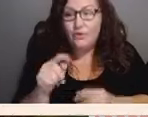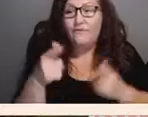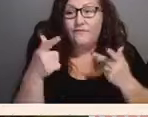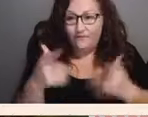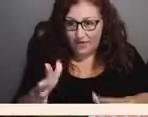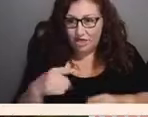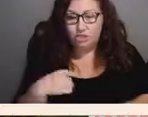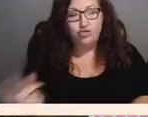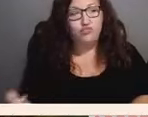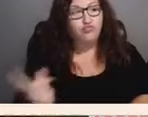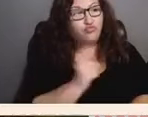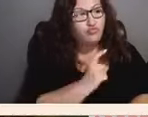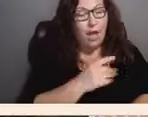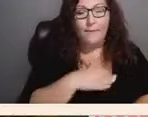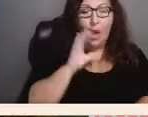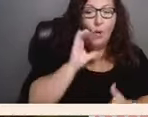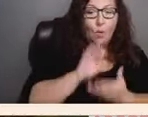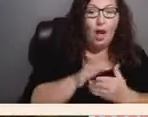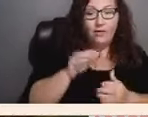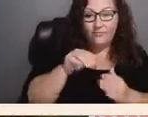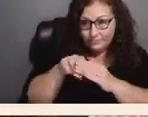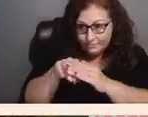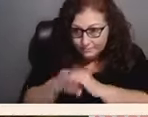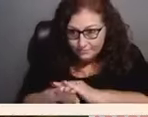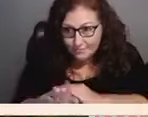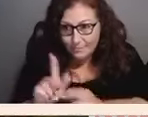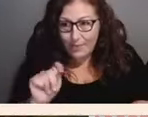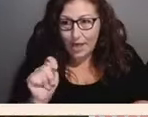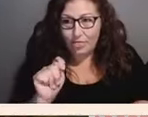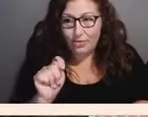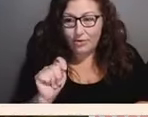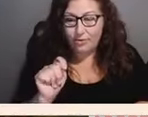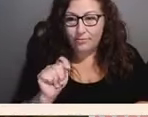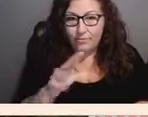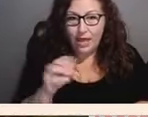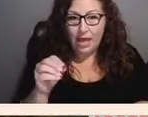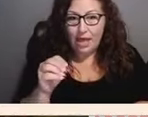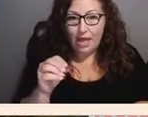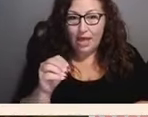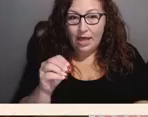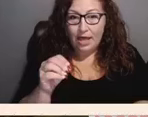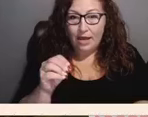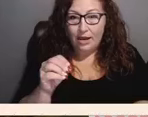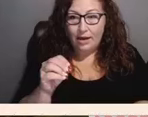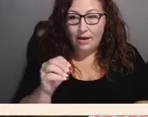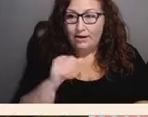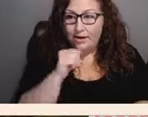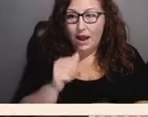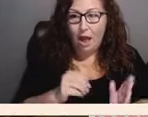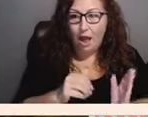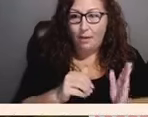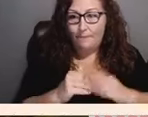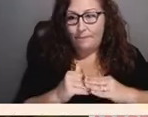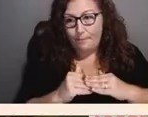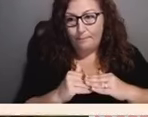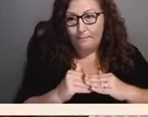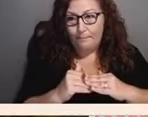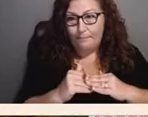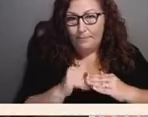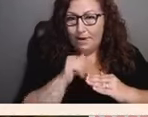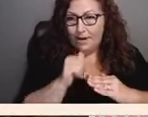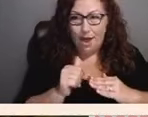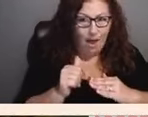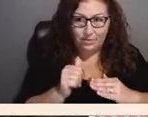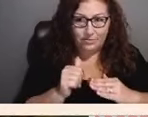restroom, the bathroom, and the toilet stool was not in the proper position. And that's